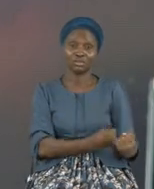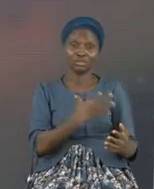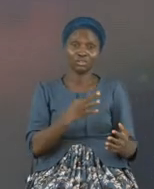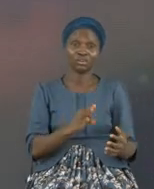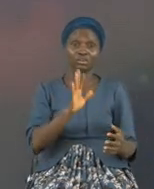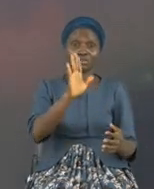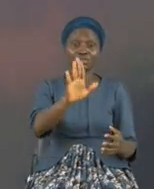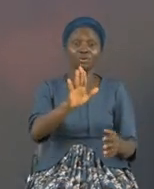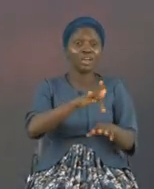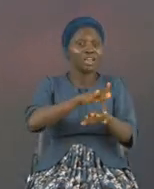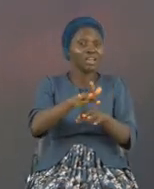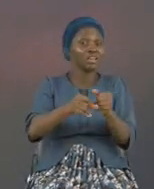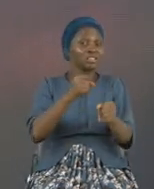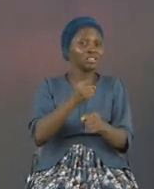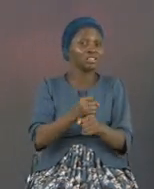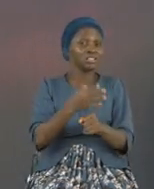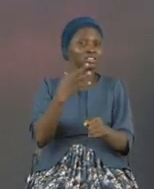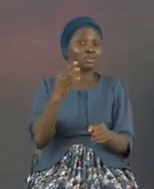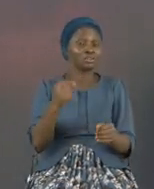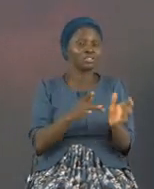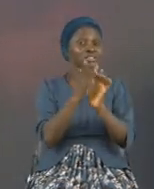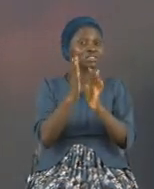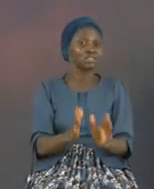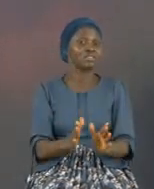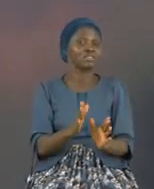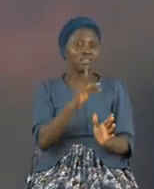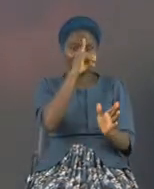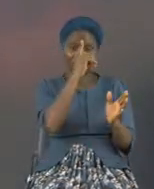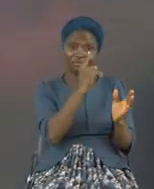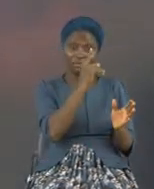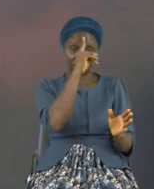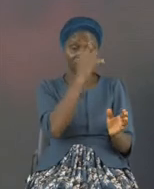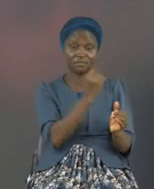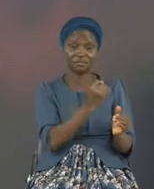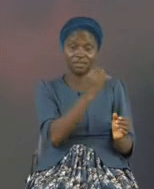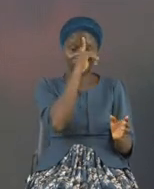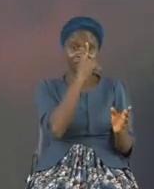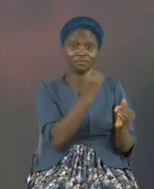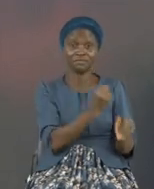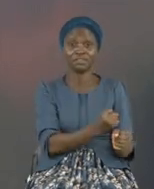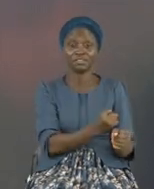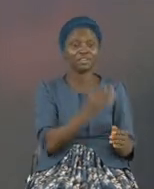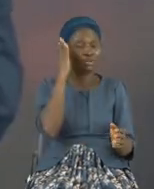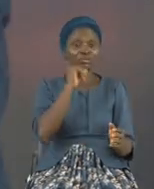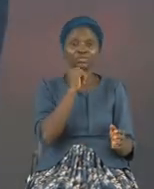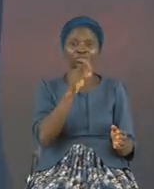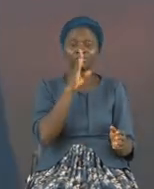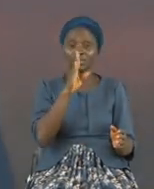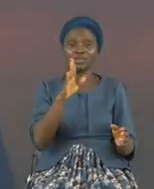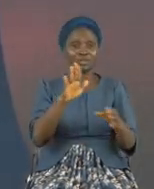early years of the Christian faith will not suffice for today. What if I told you